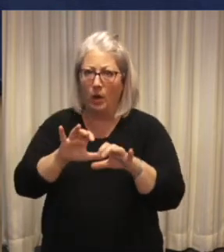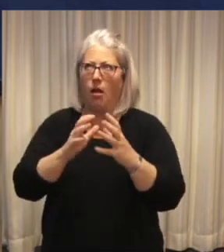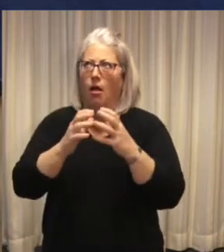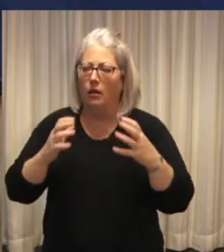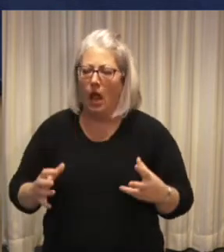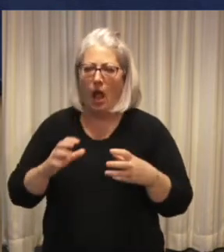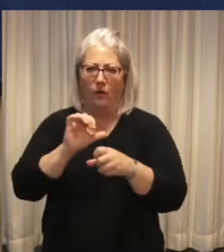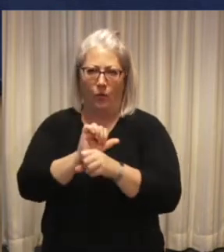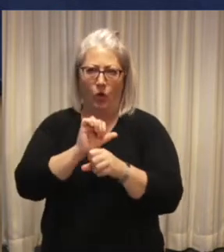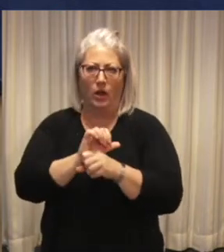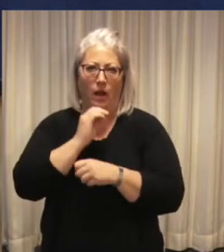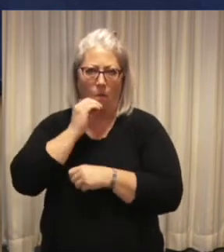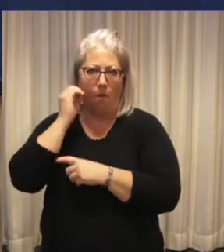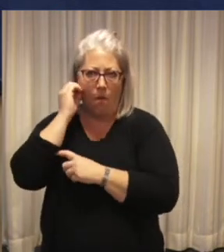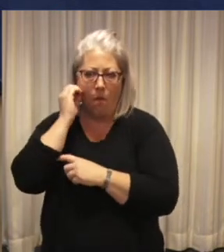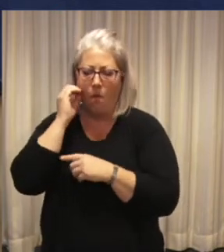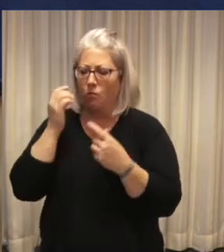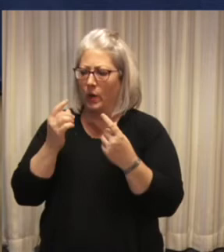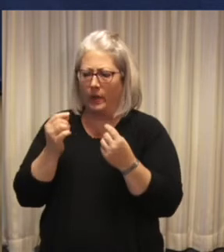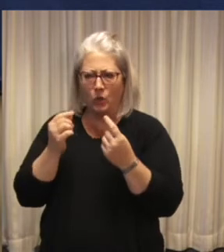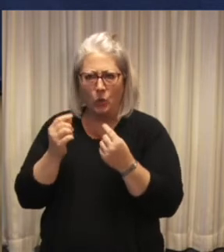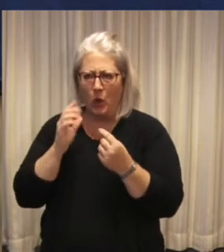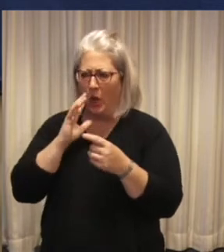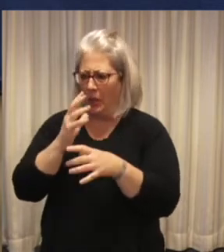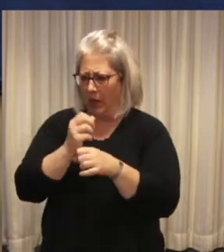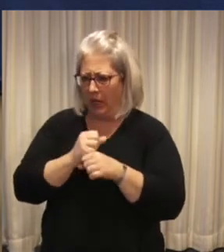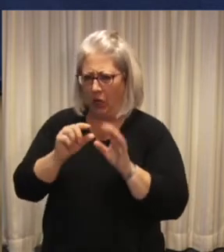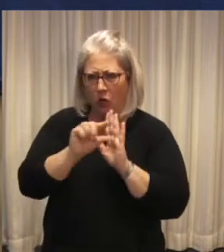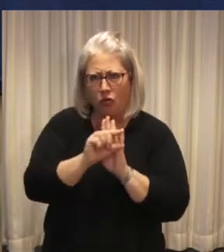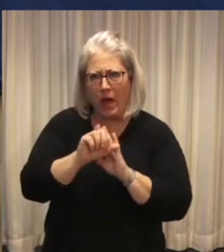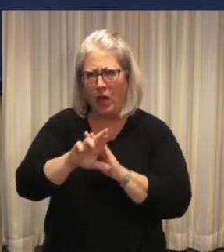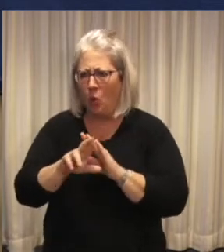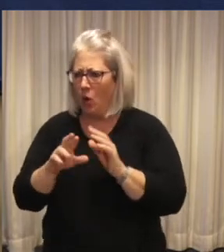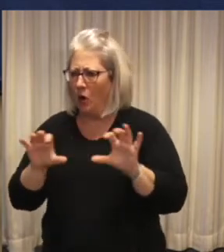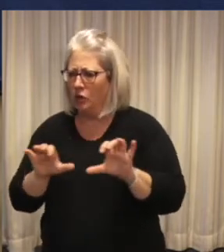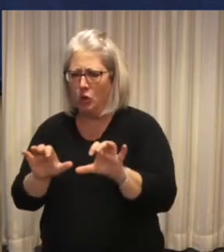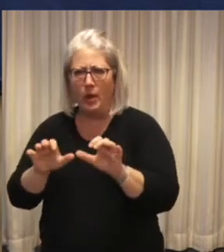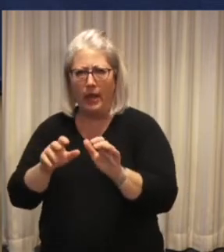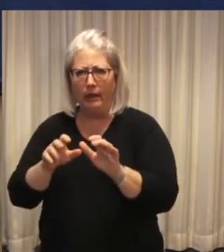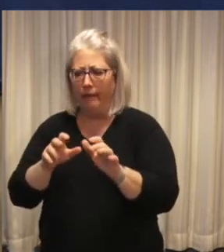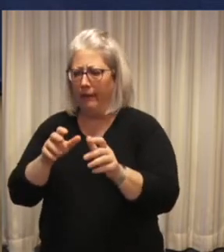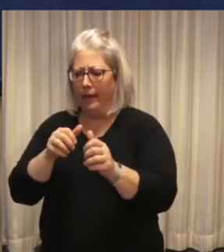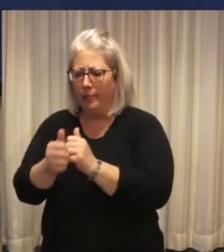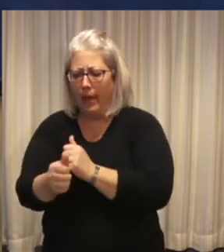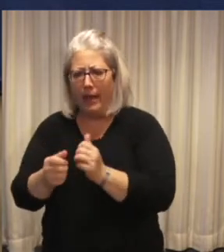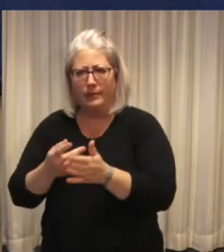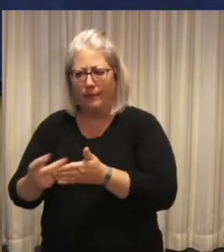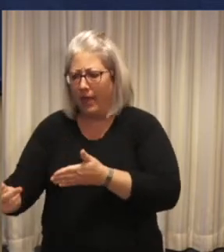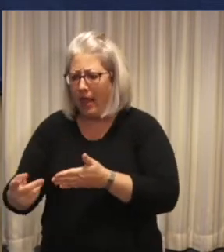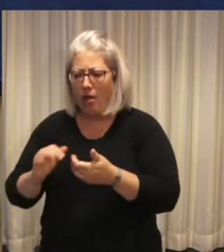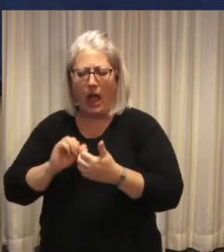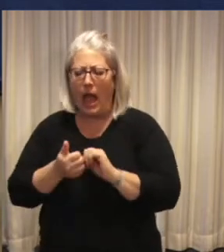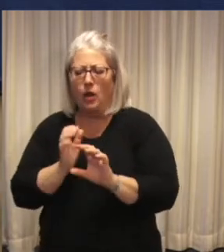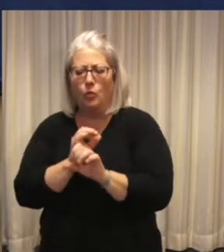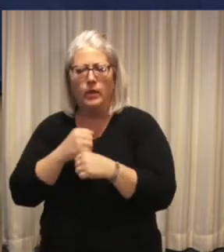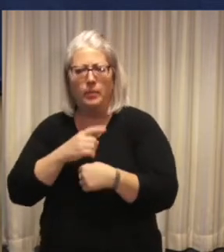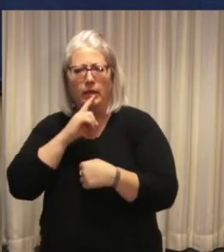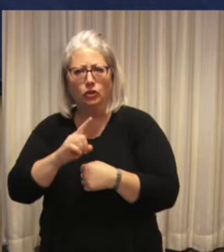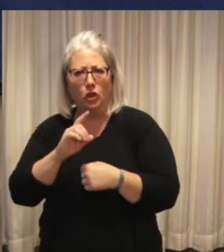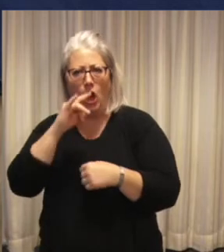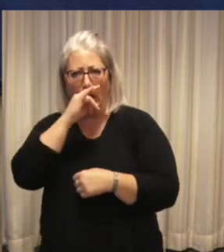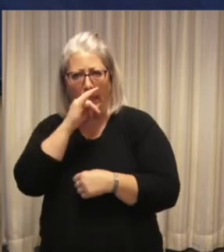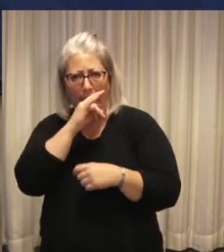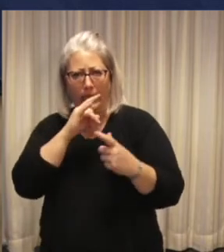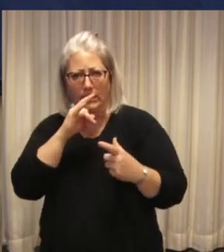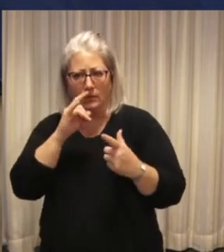doing. Are they being graded or moving to a pass-fail? How can we ensure our kids will pass their current grade? Yeah, we are staying